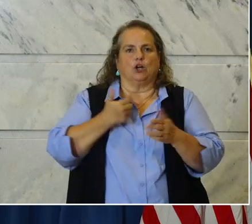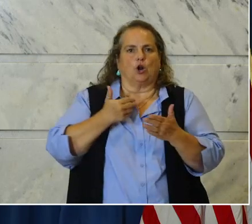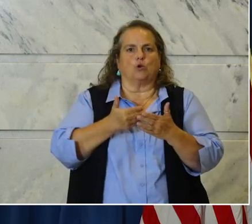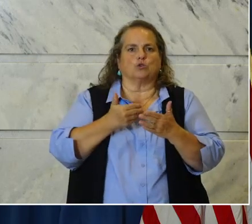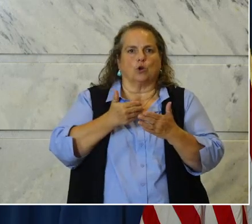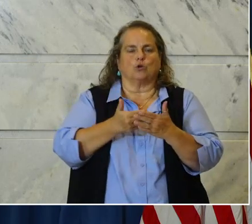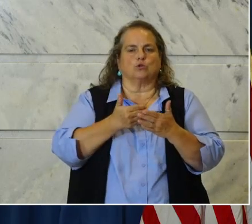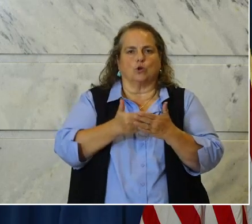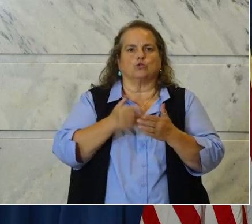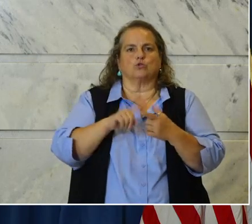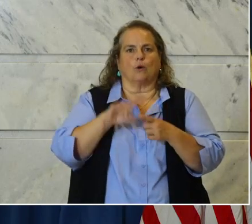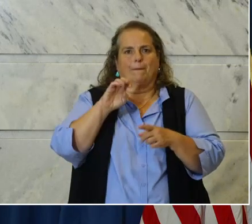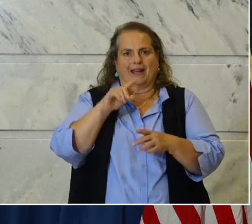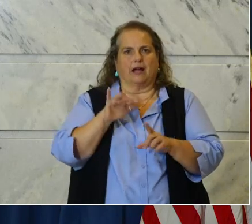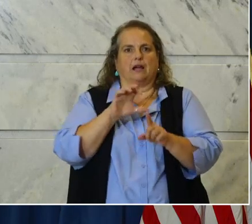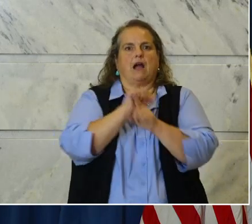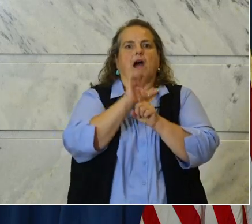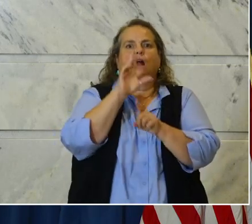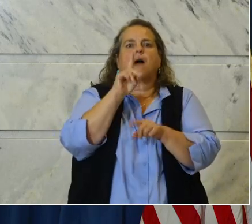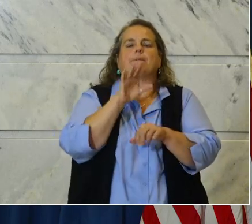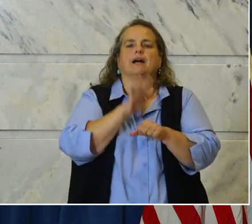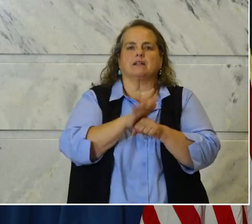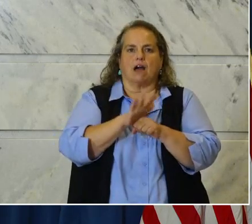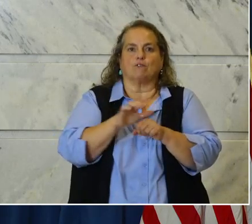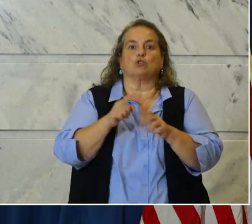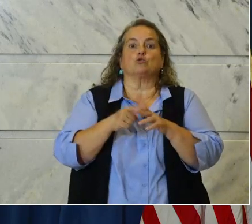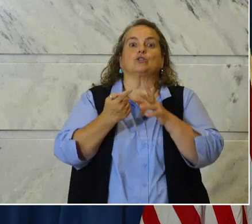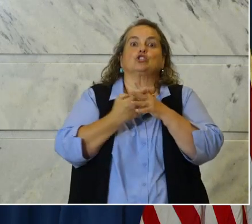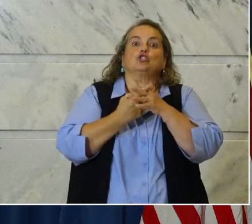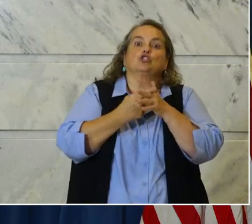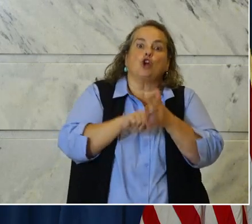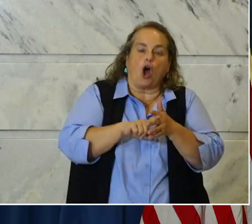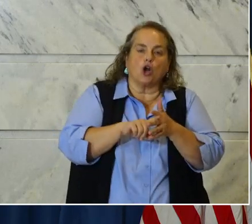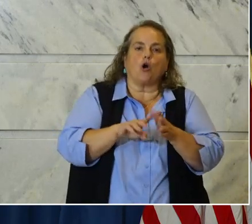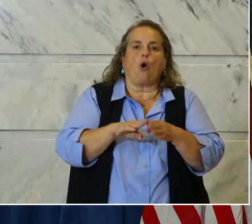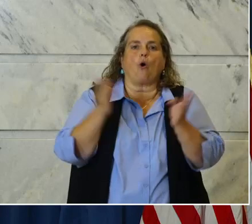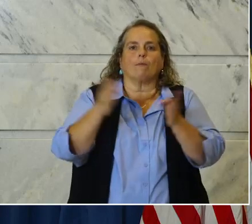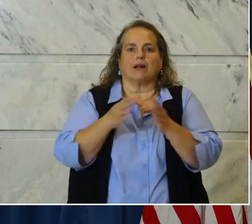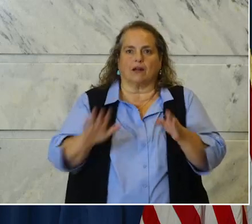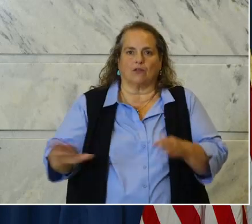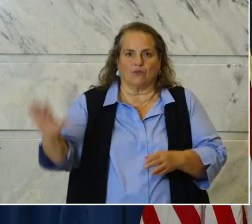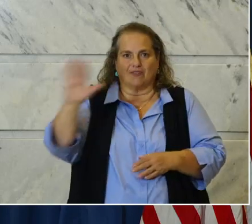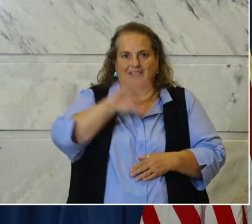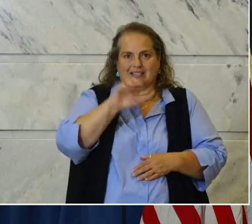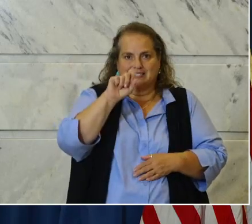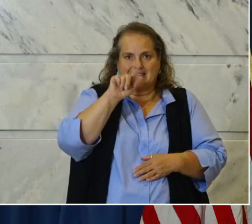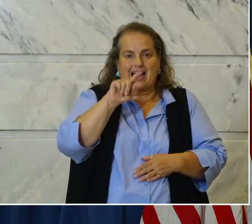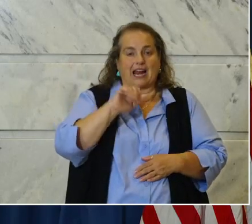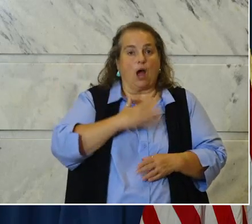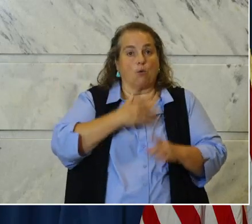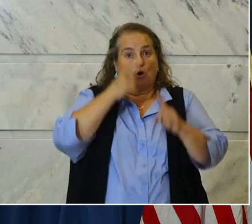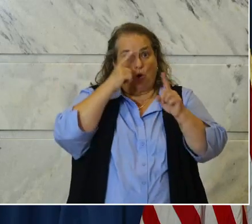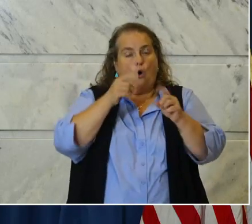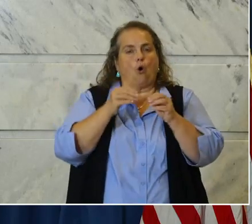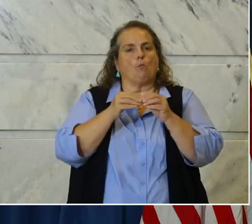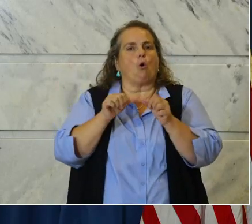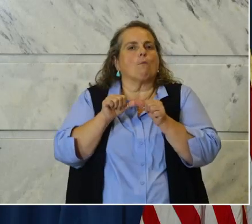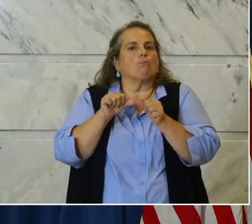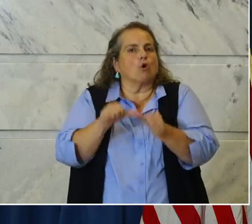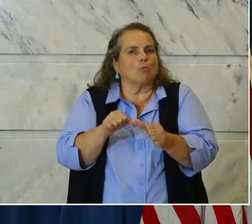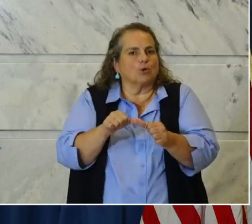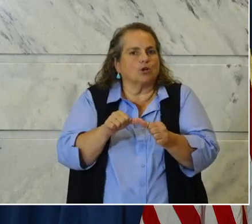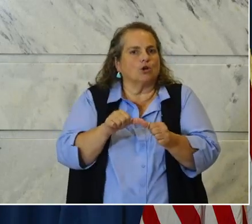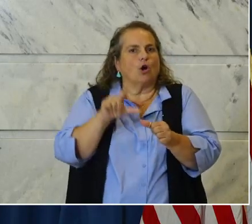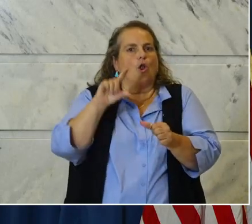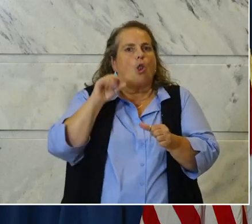being caught up enough to start opening those throughout the state. Our goal is more permanent